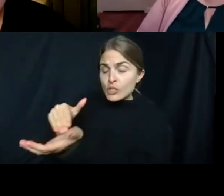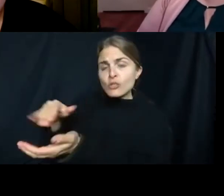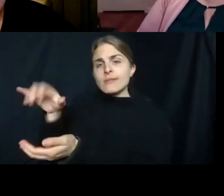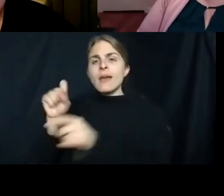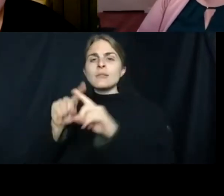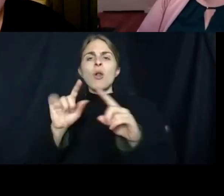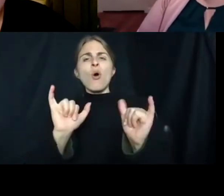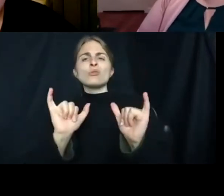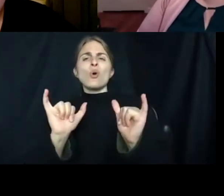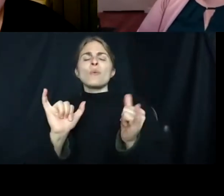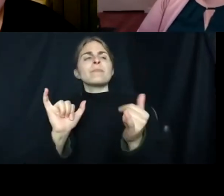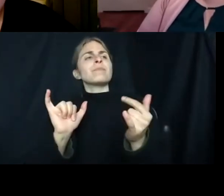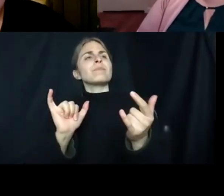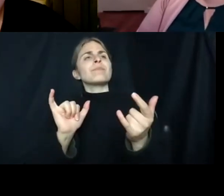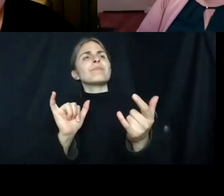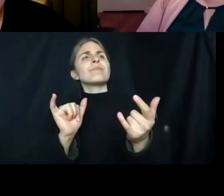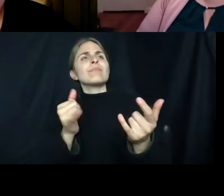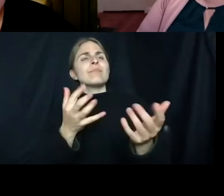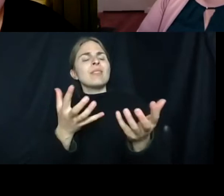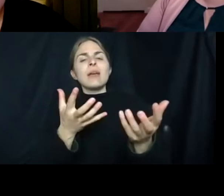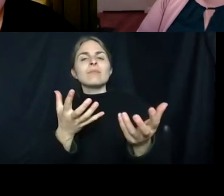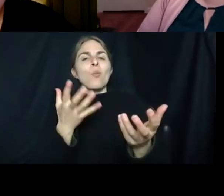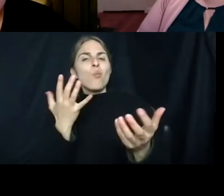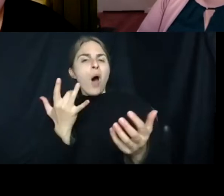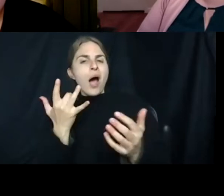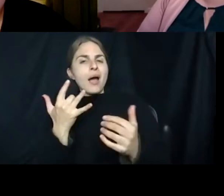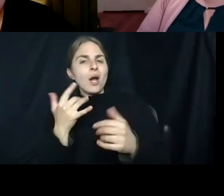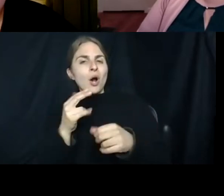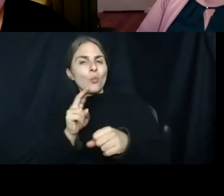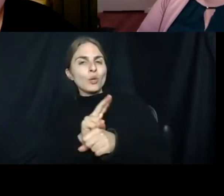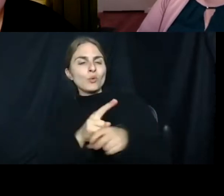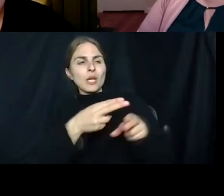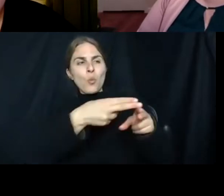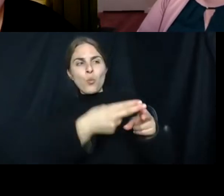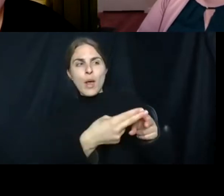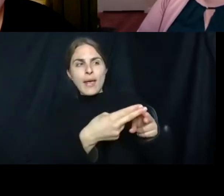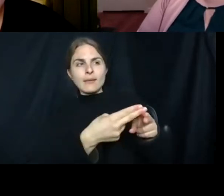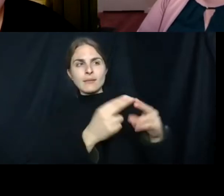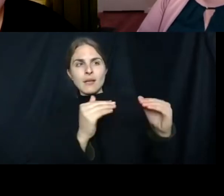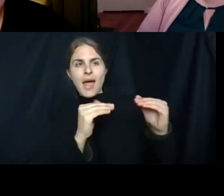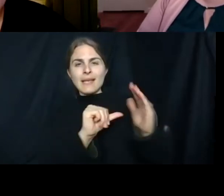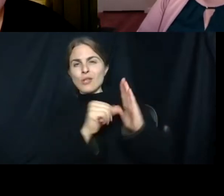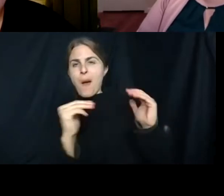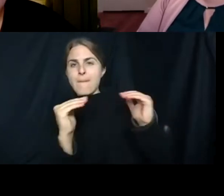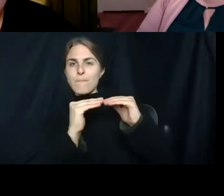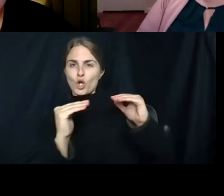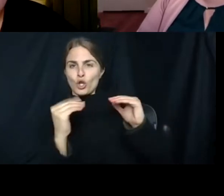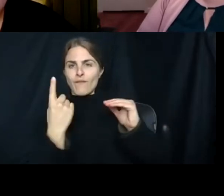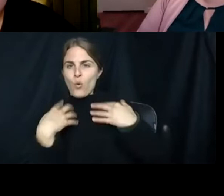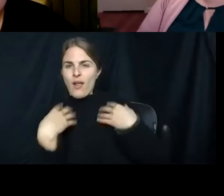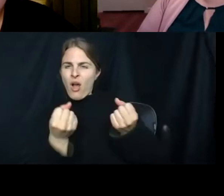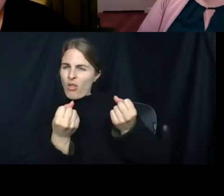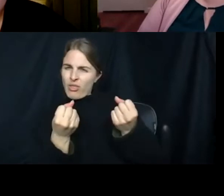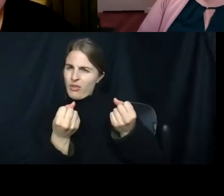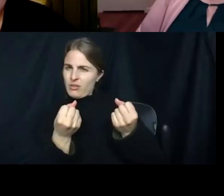invite folks to really look at like, why am I using that as a marker for health? And why am I dedicating so much time and energy to like making that a